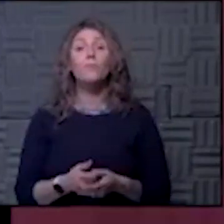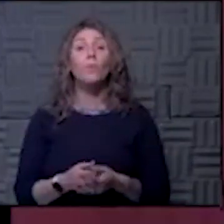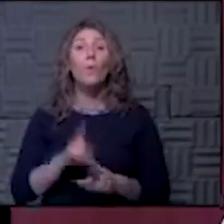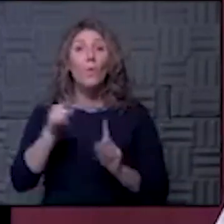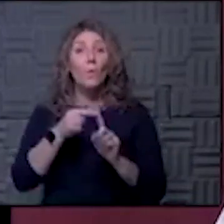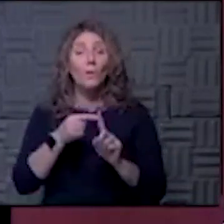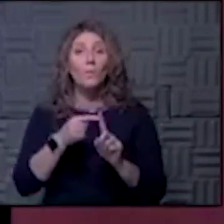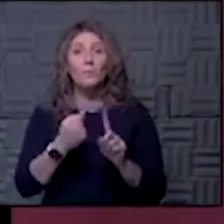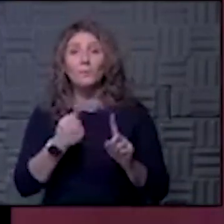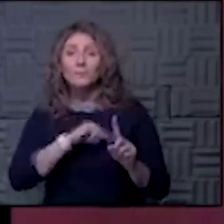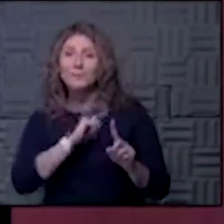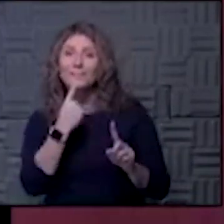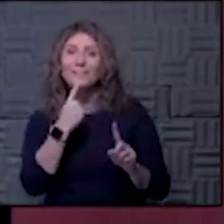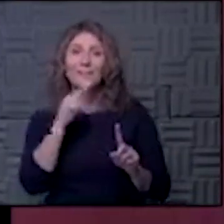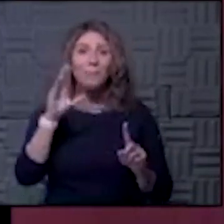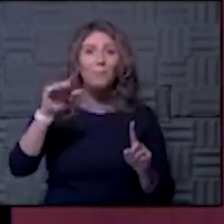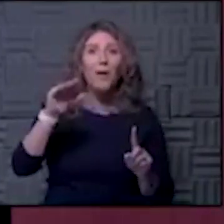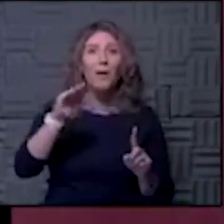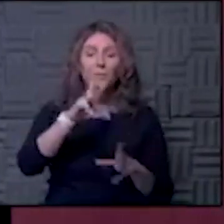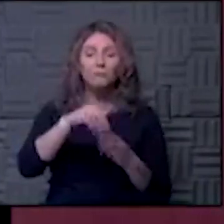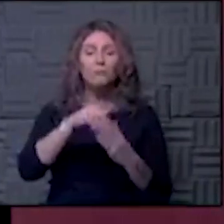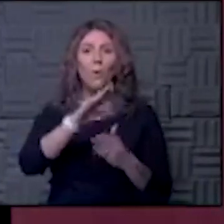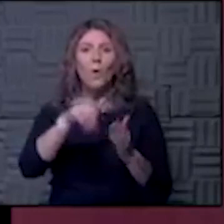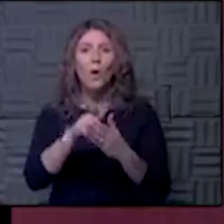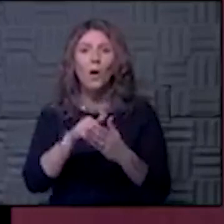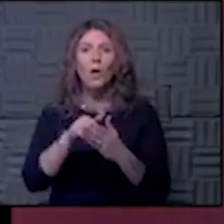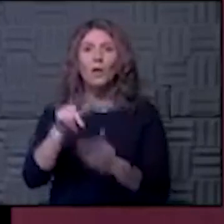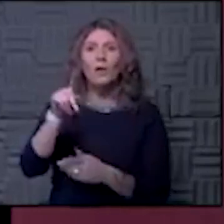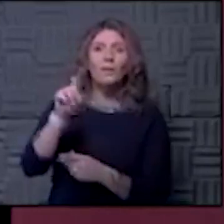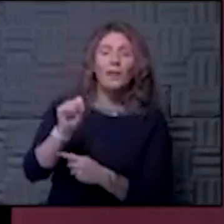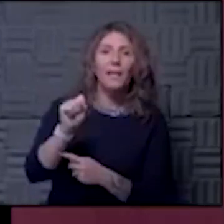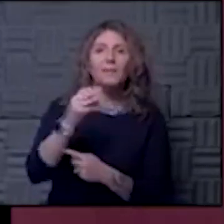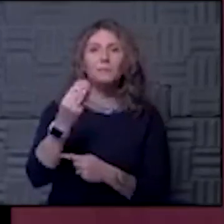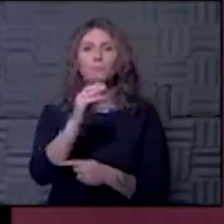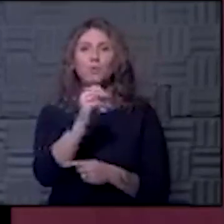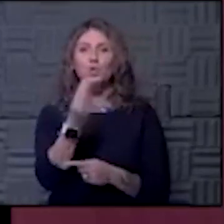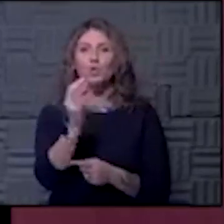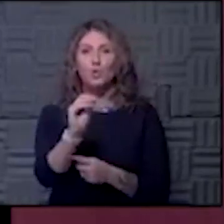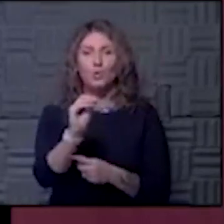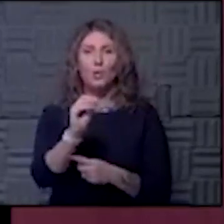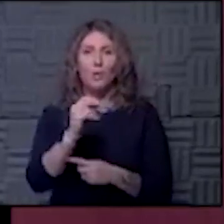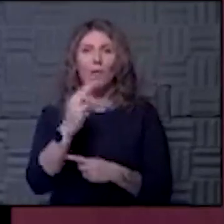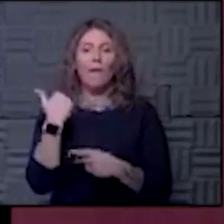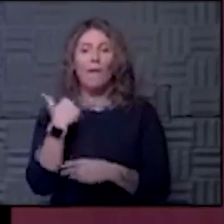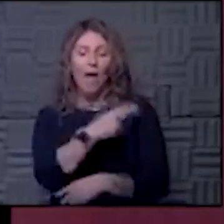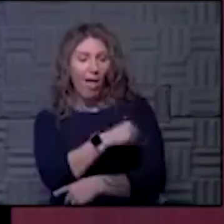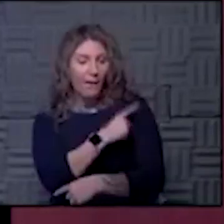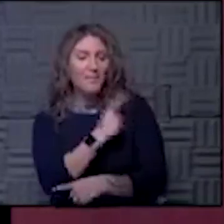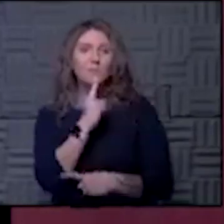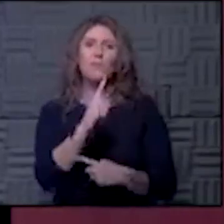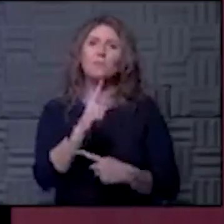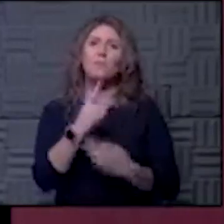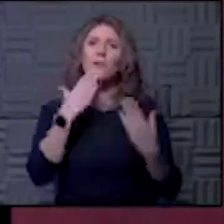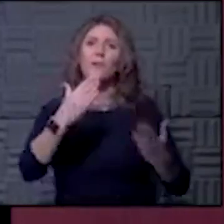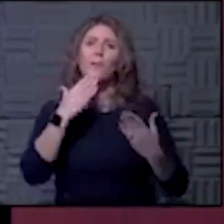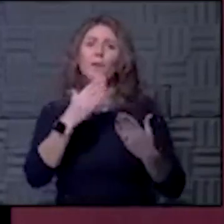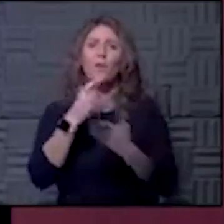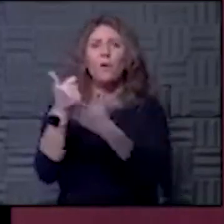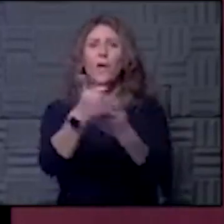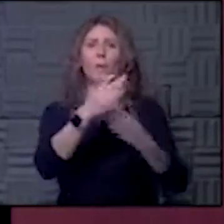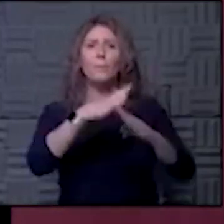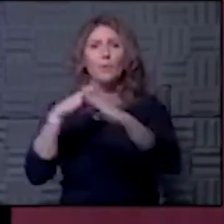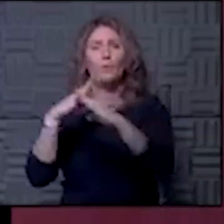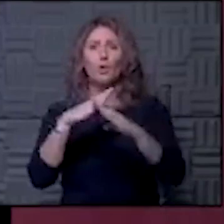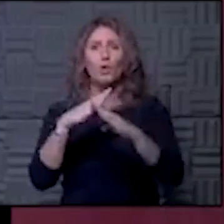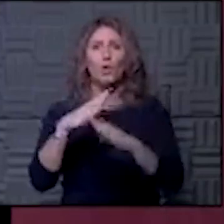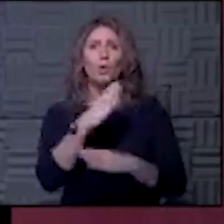goodbye, we join all Kansas and Missouri hospitals in asking you to be thankful to your community and protect that community by helping to wear a mask. We're going to show you a